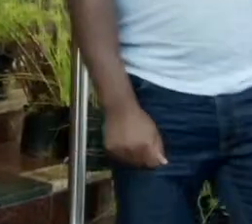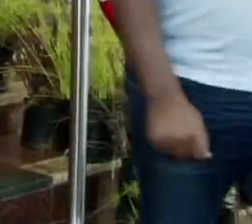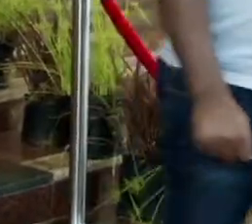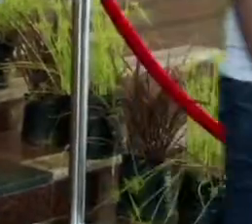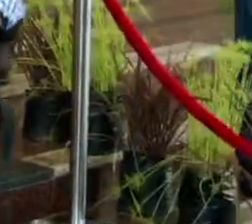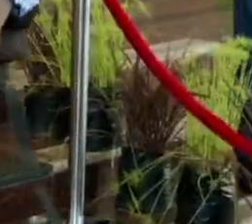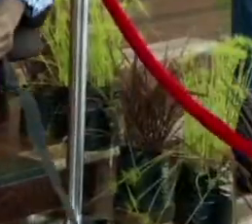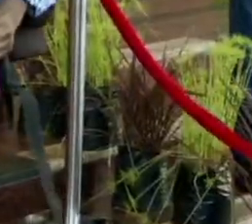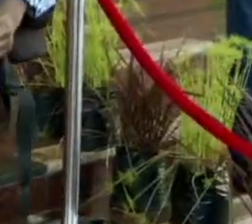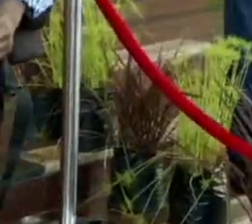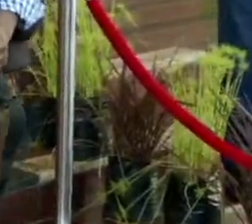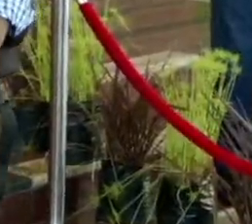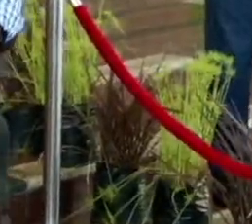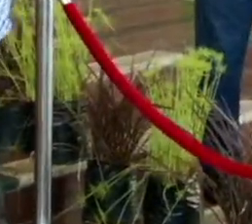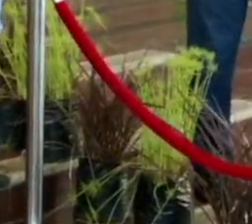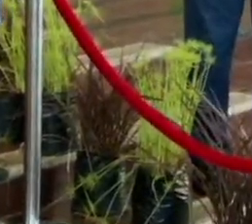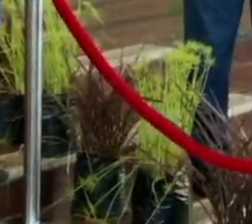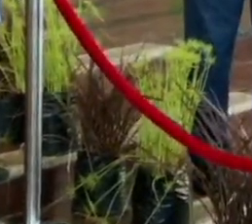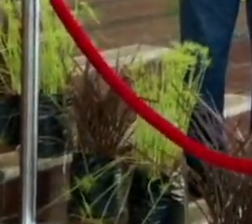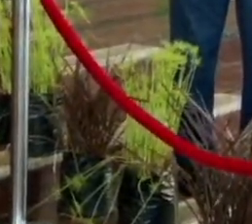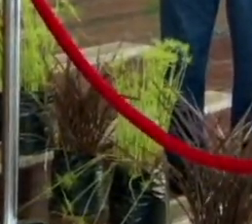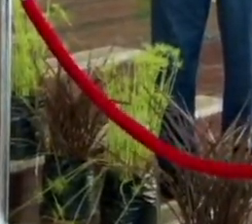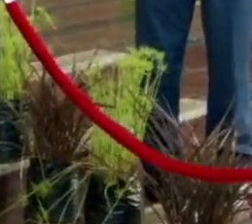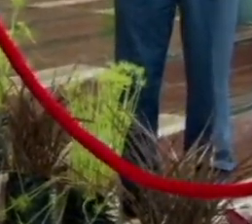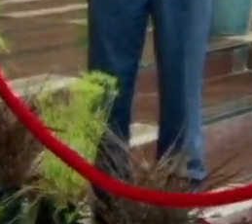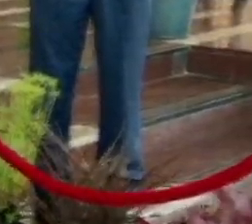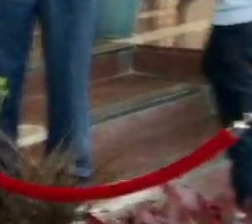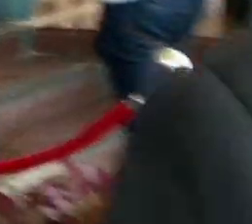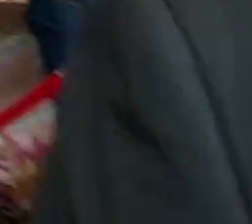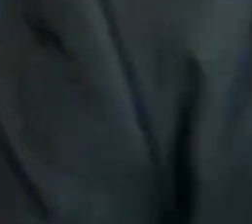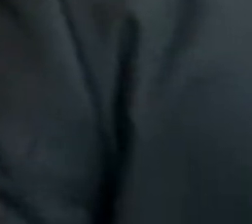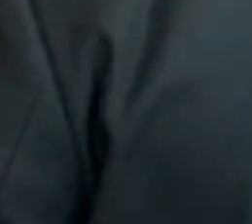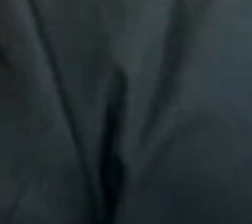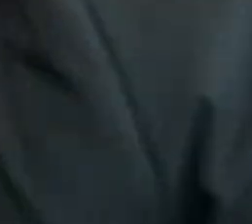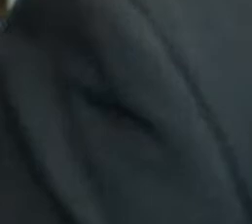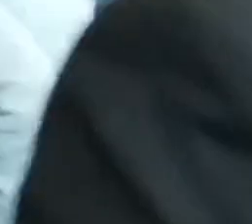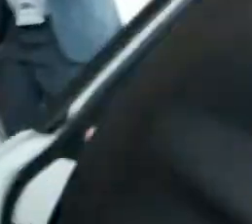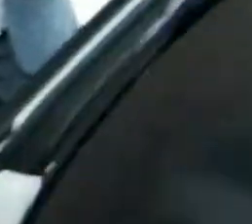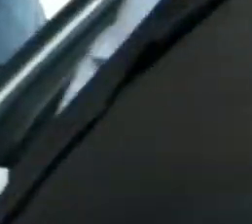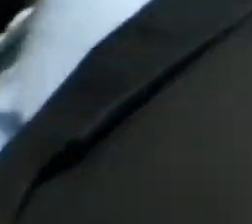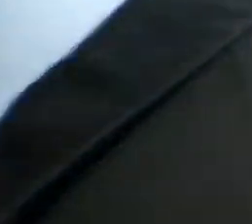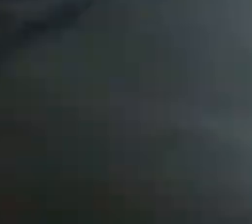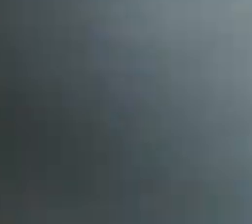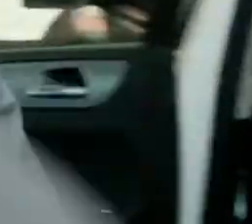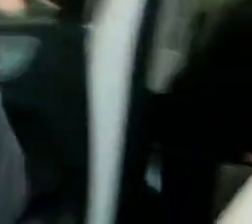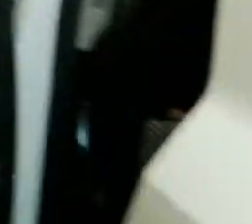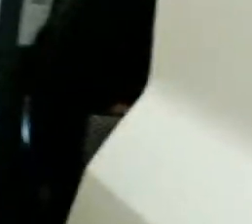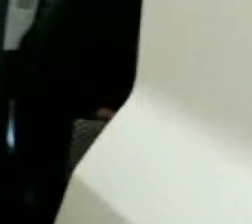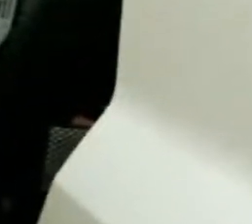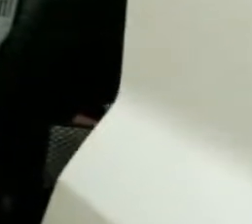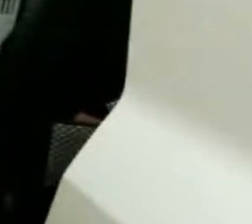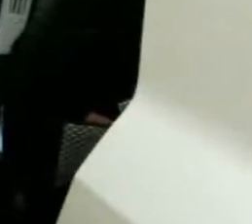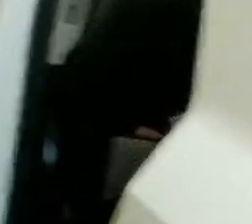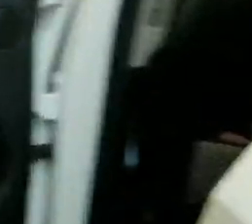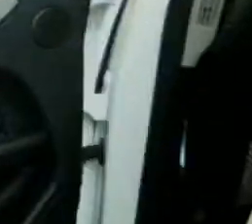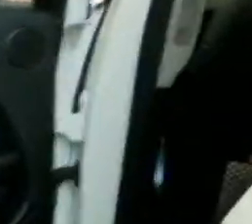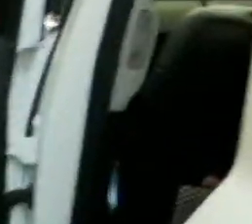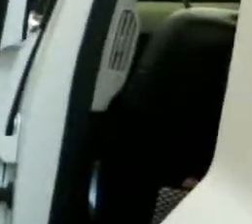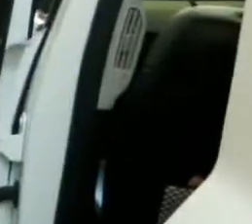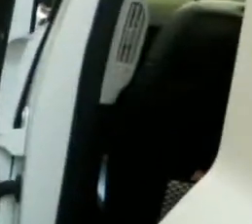member of the media. That's beautiful. All has been said and done.